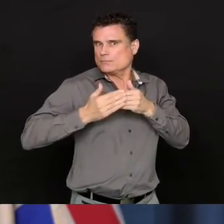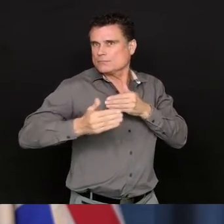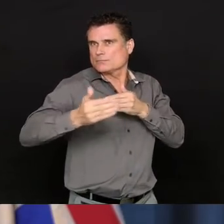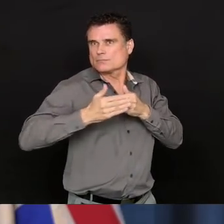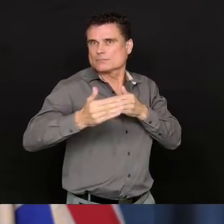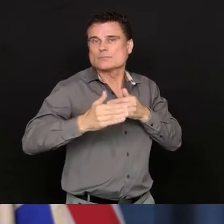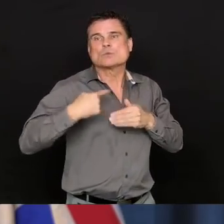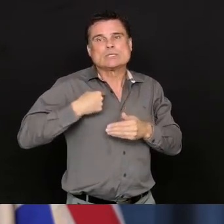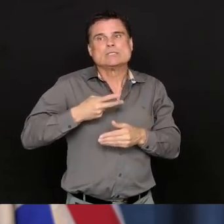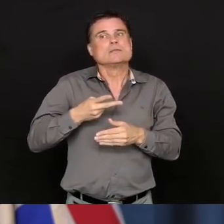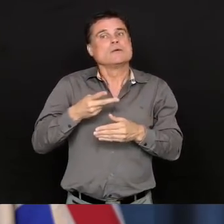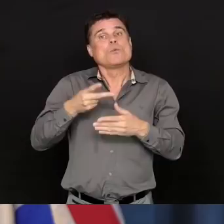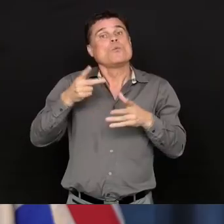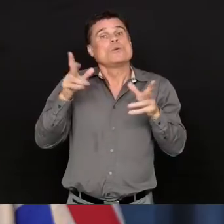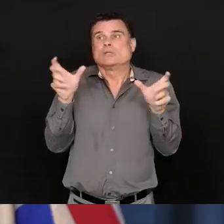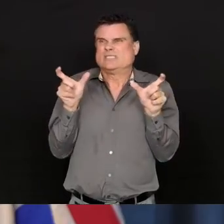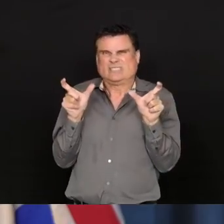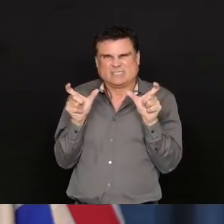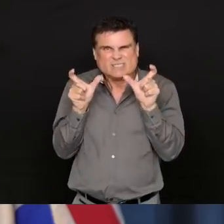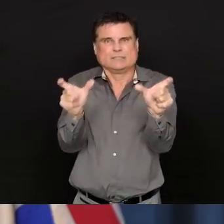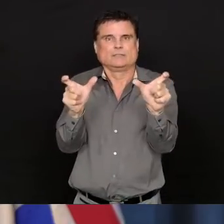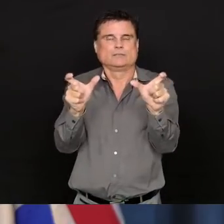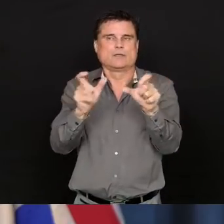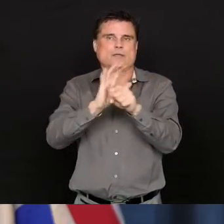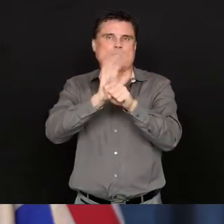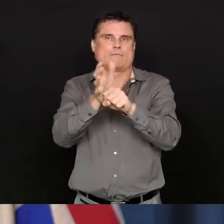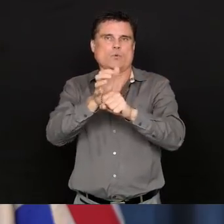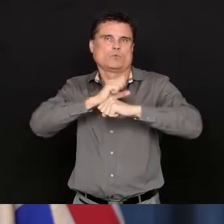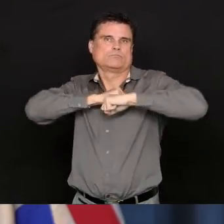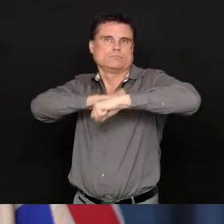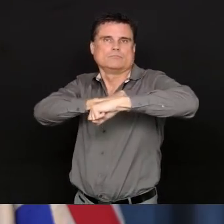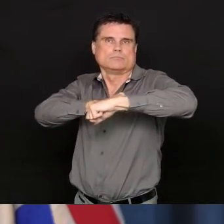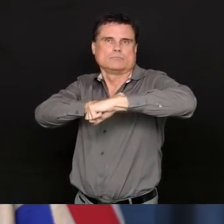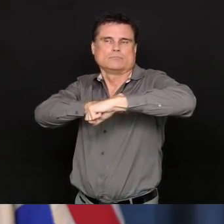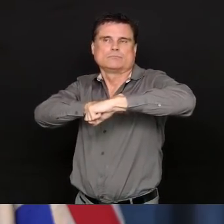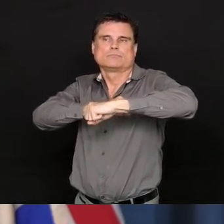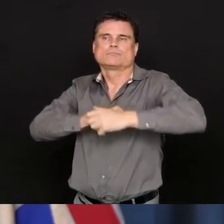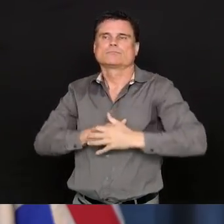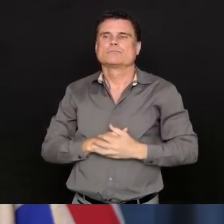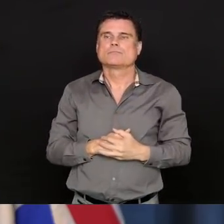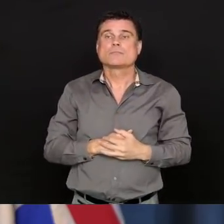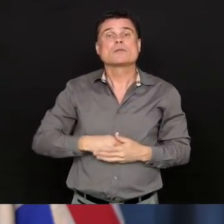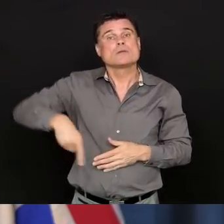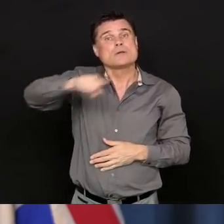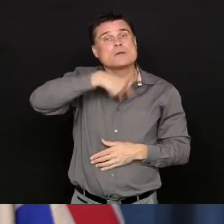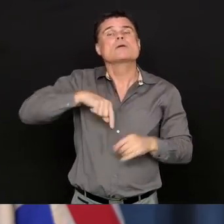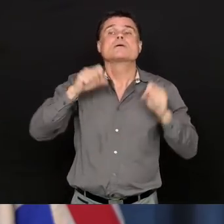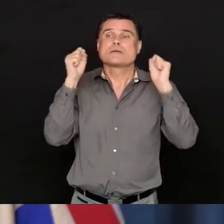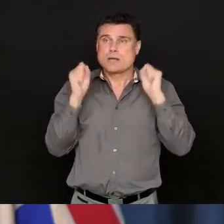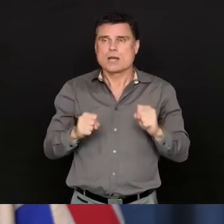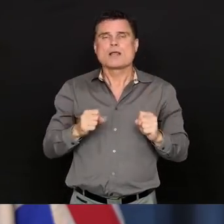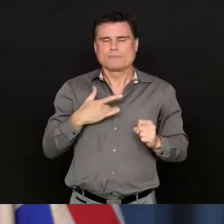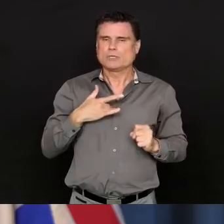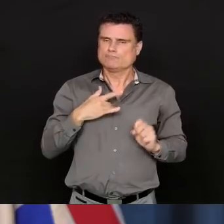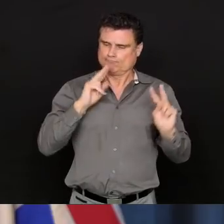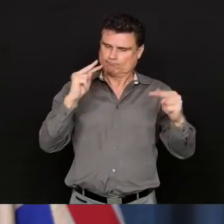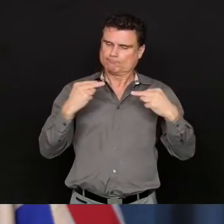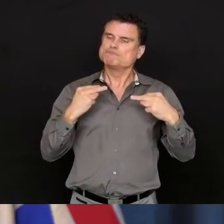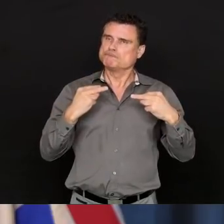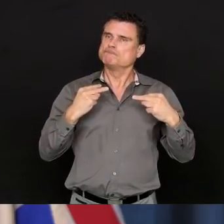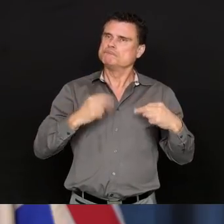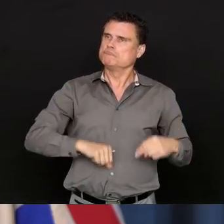need can stand proud knowing that we're doing our bit and that we are holding the line for our families and our communities here in